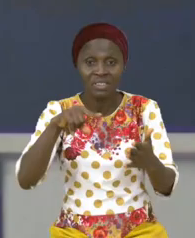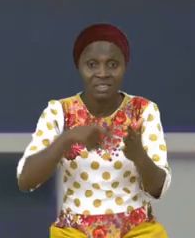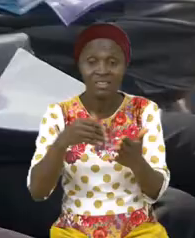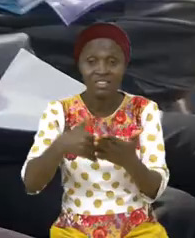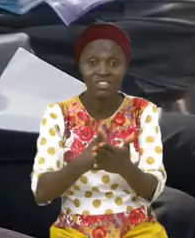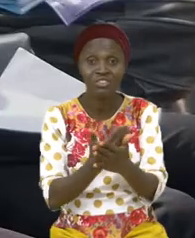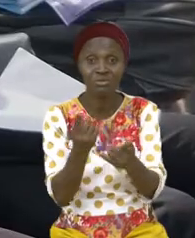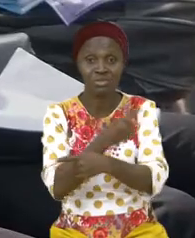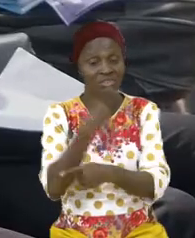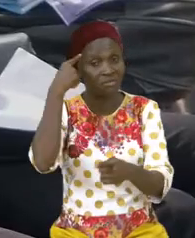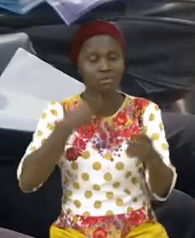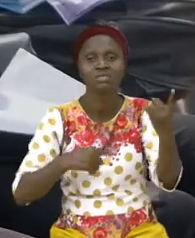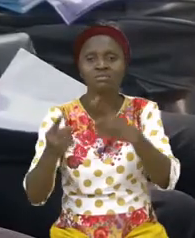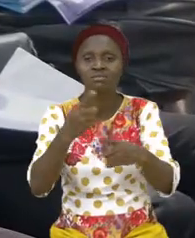me.